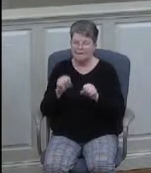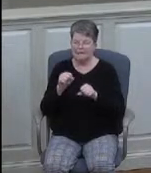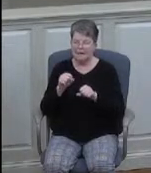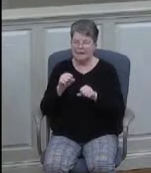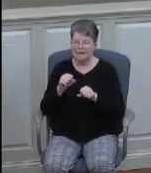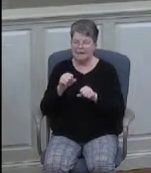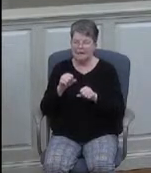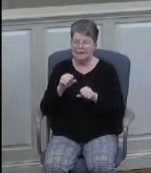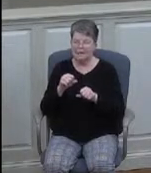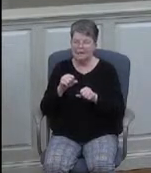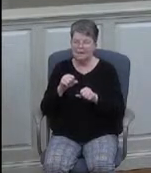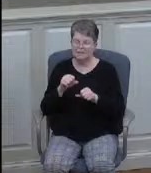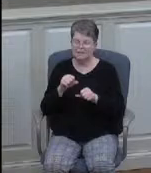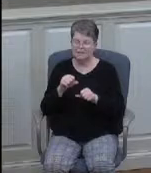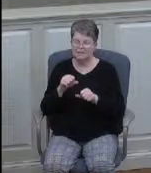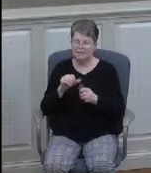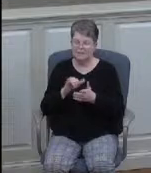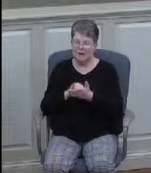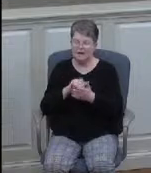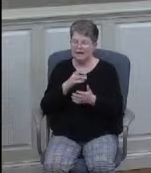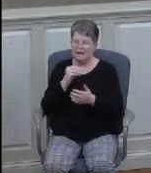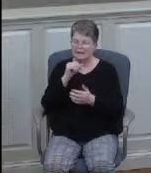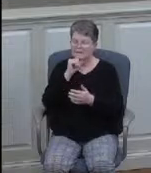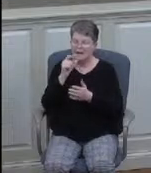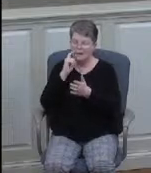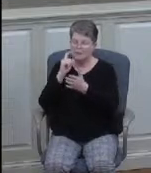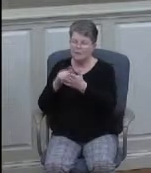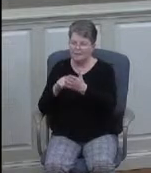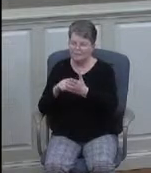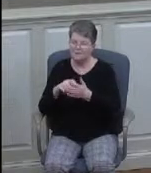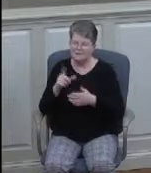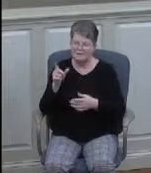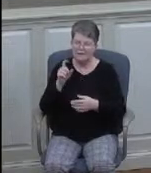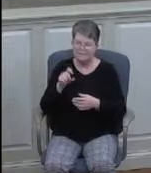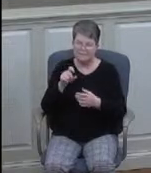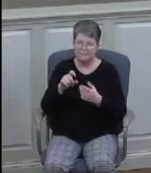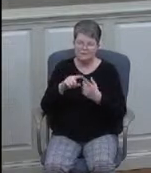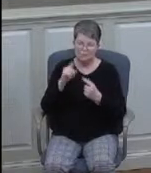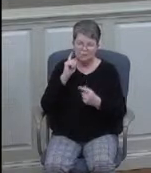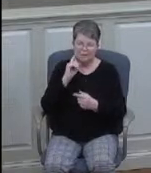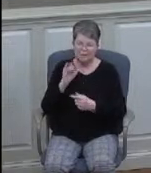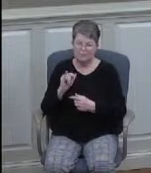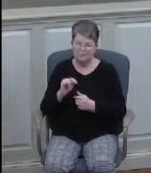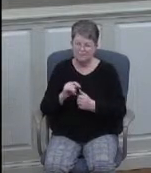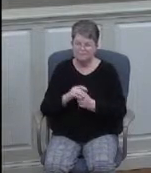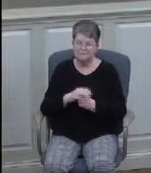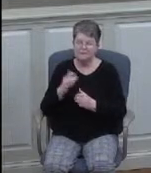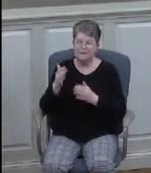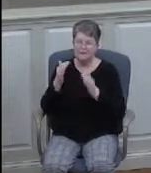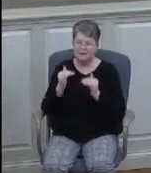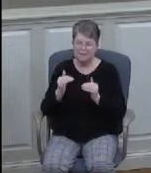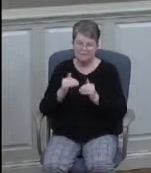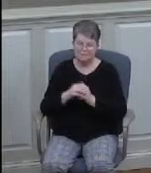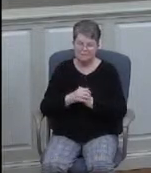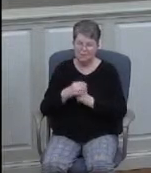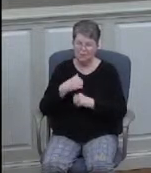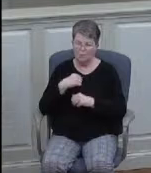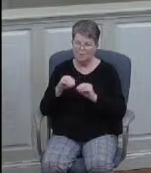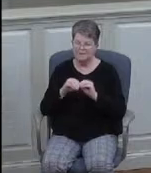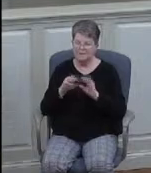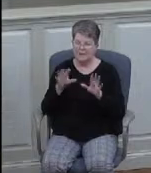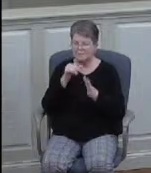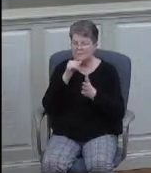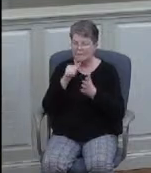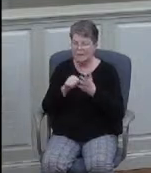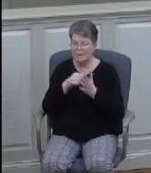and acknowledge them. I think this is a forum that they need to hear that. Mm-hmm. Yep, I agree. The next thing is we sent out a letter